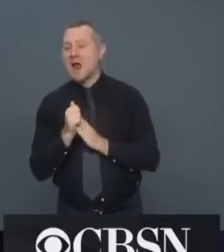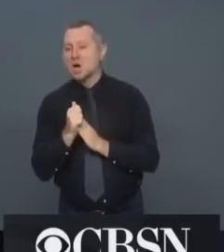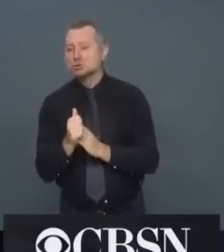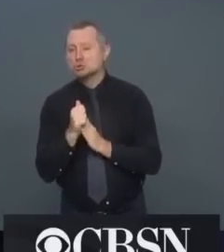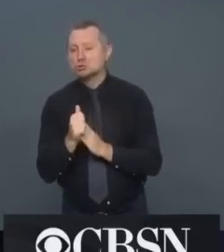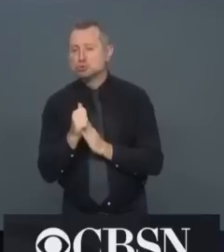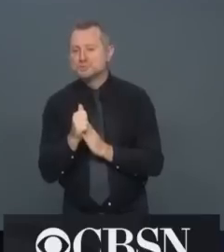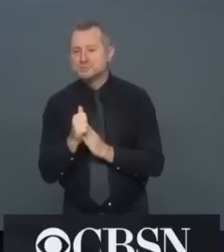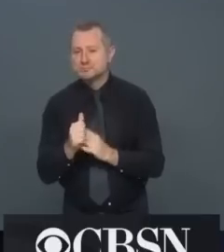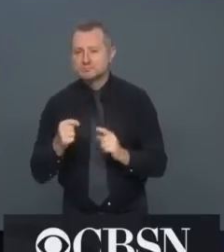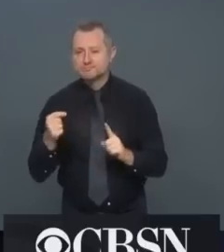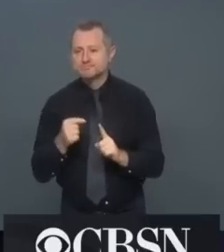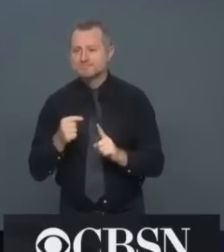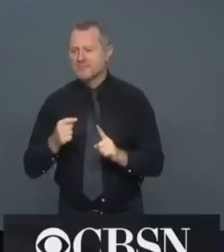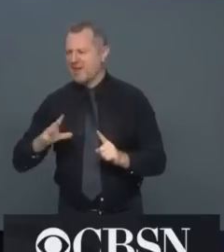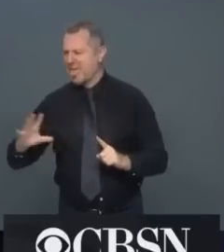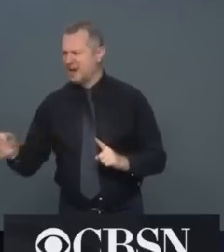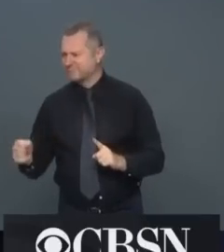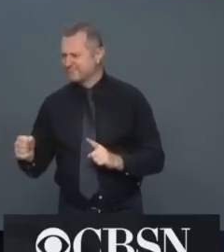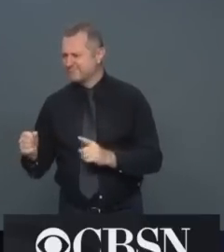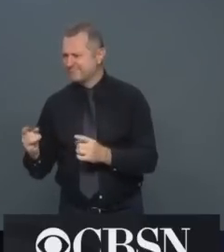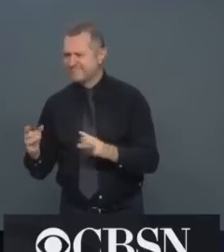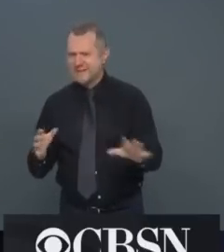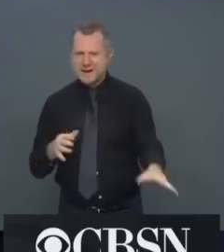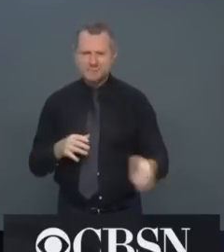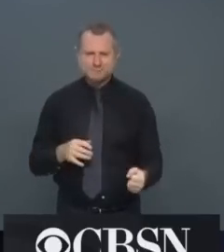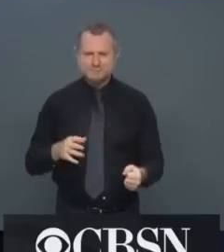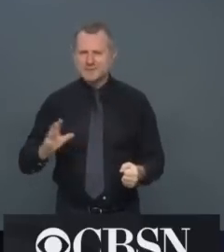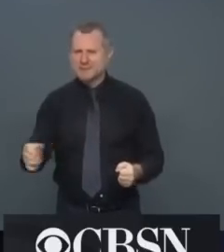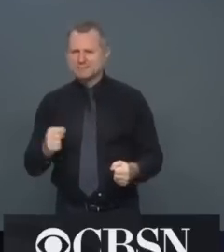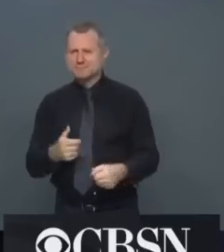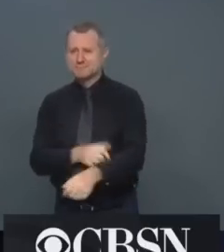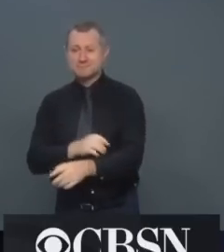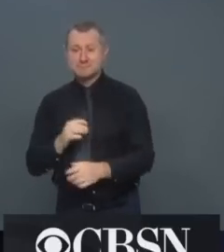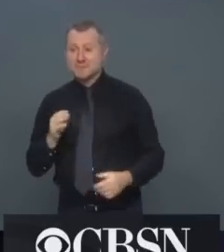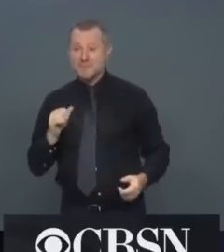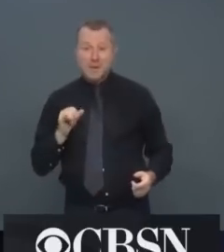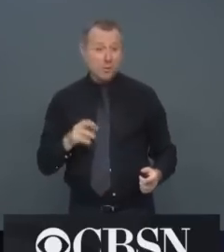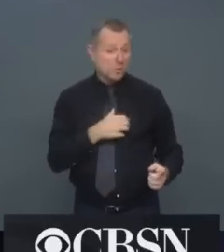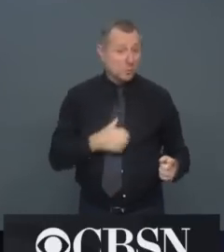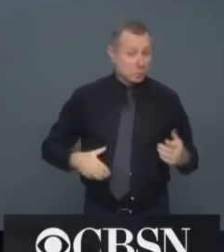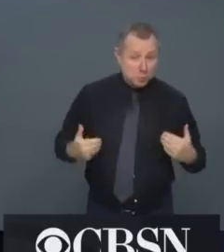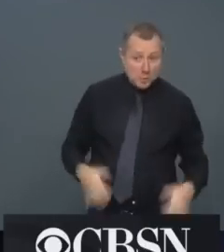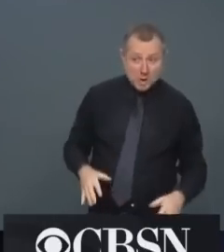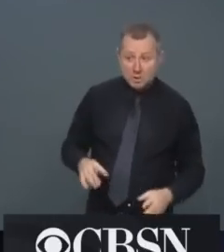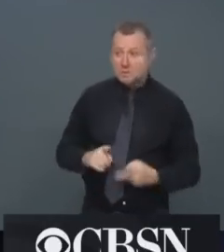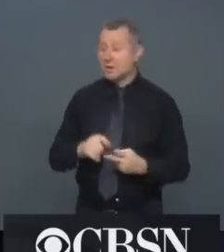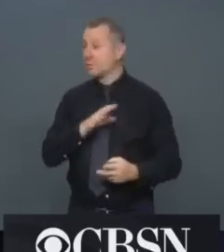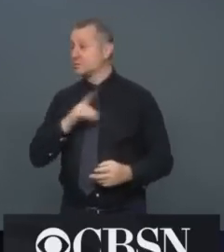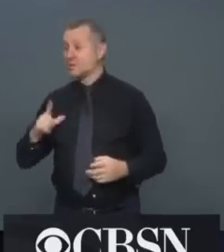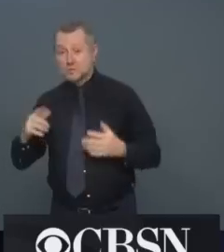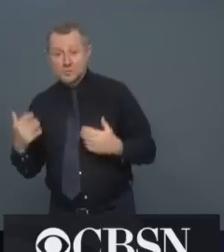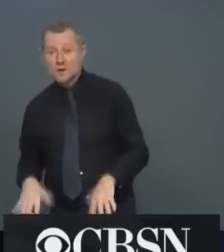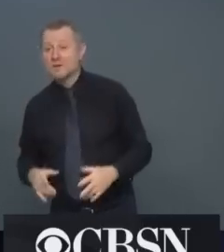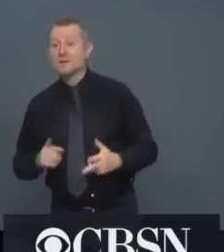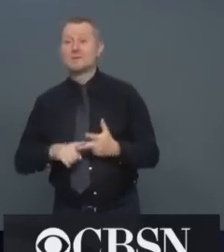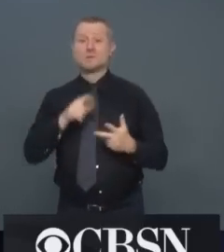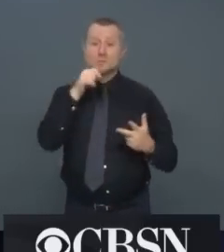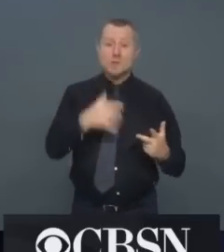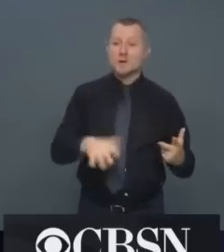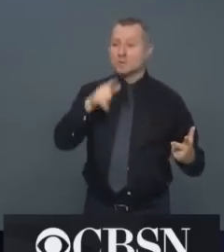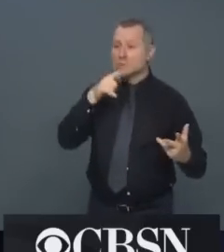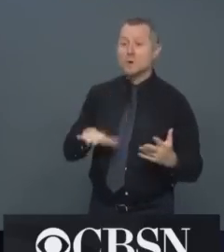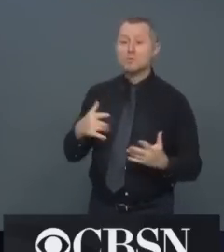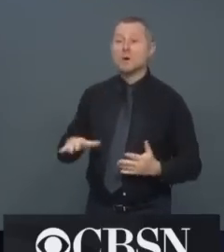happen. And if none of the above want to do it, no is the second best answer, and